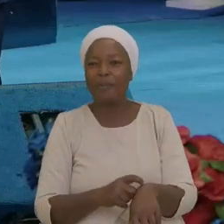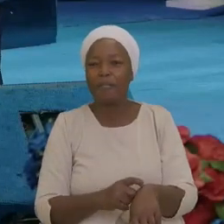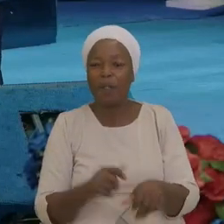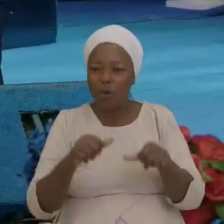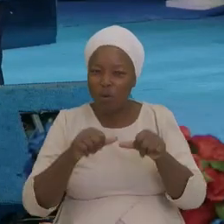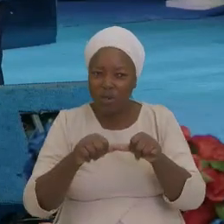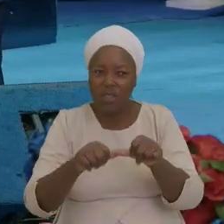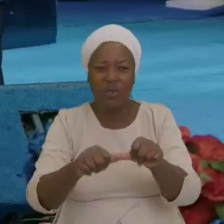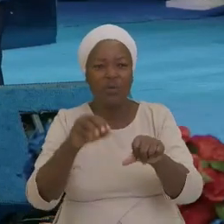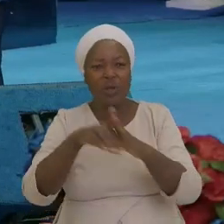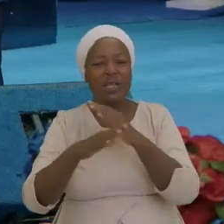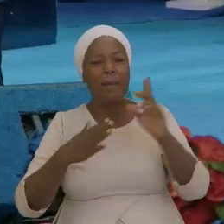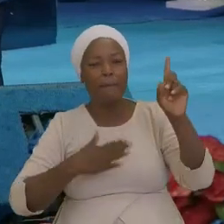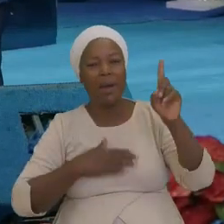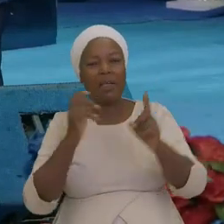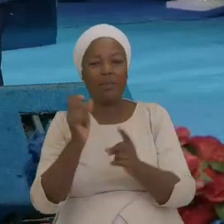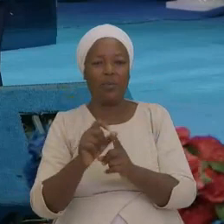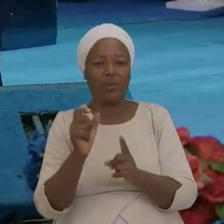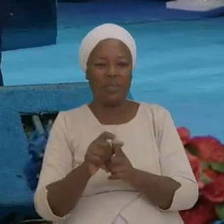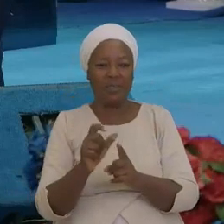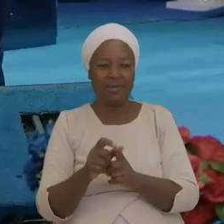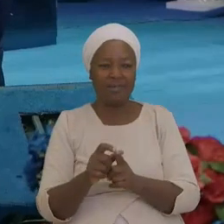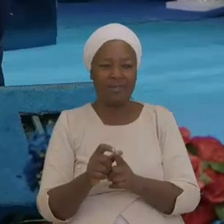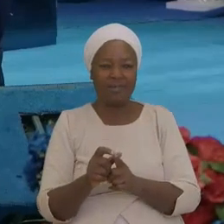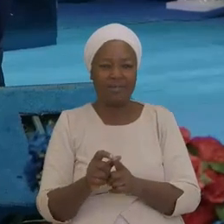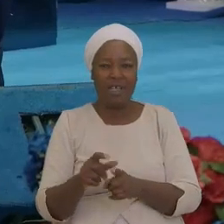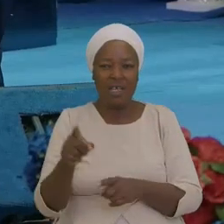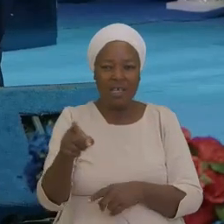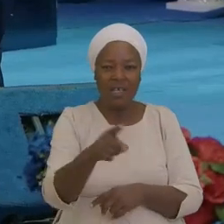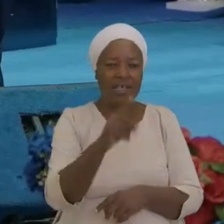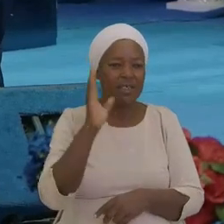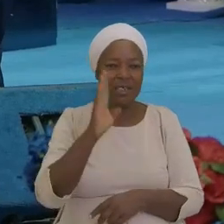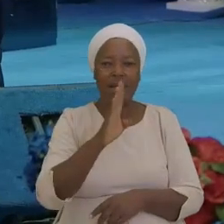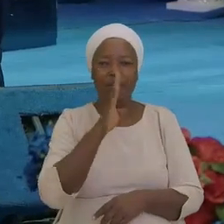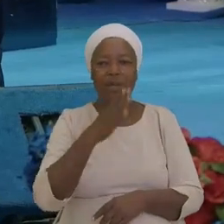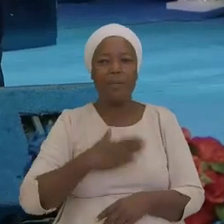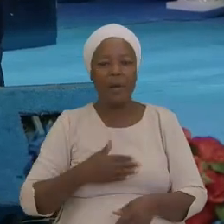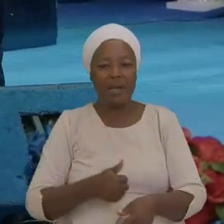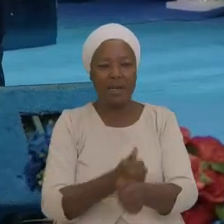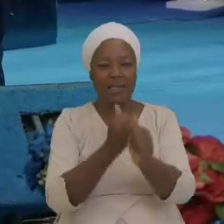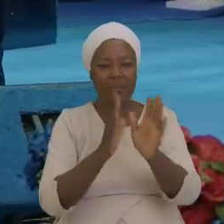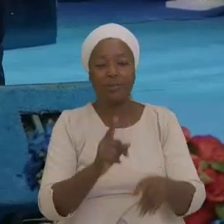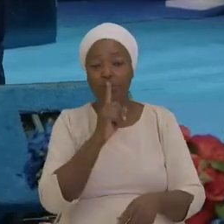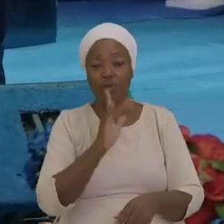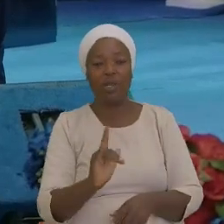continue in my word, ye shall be my disciples